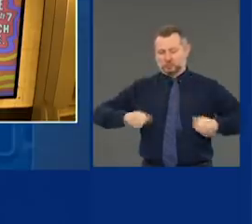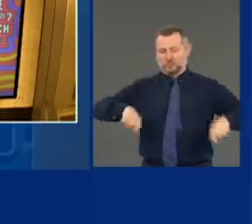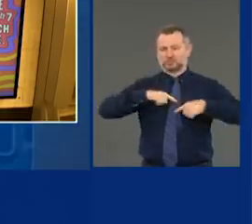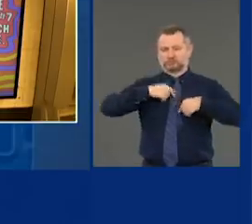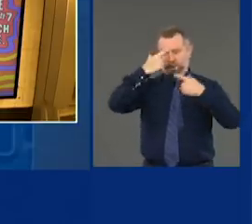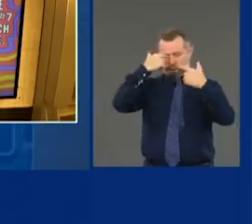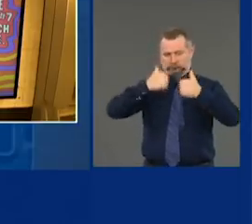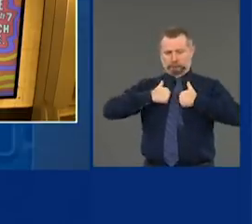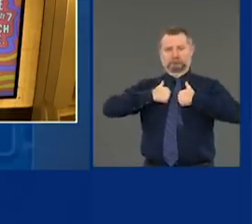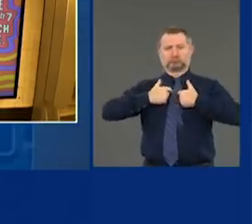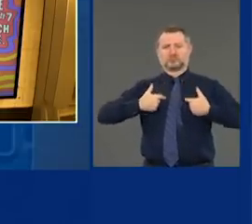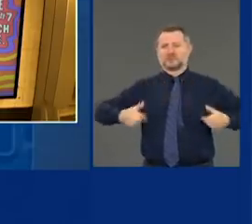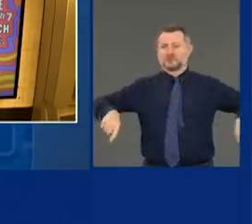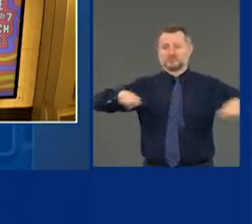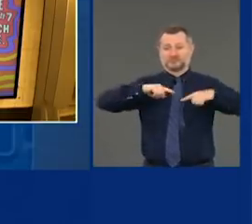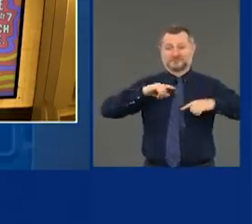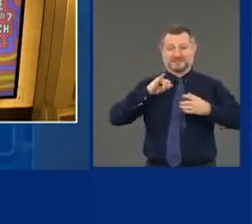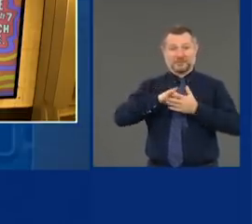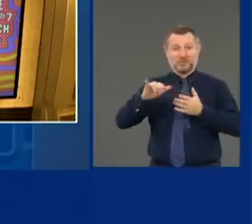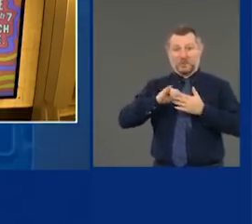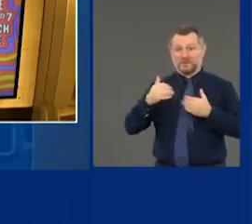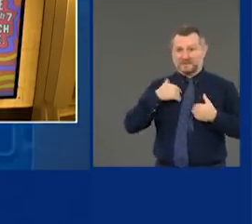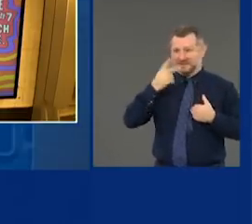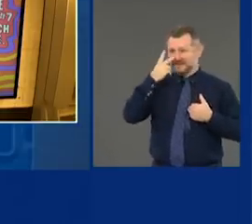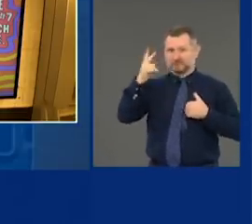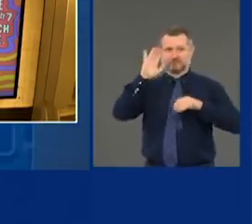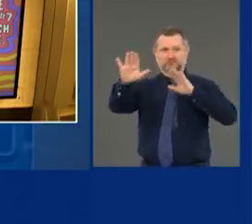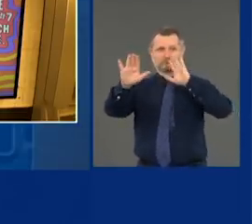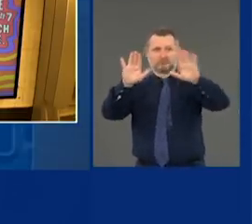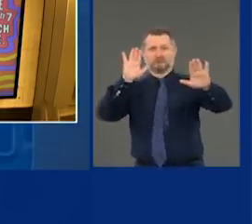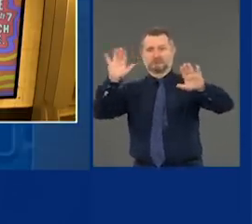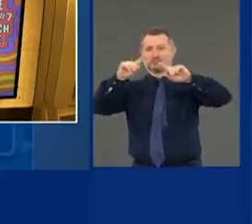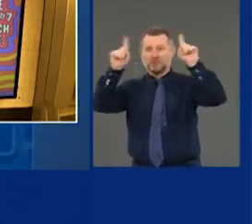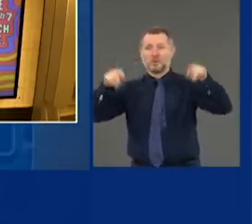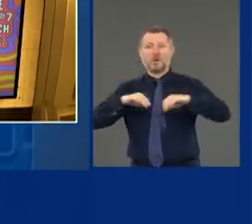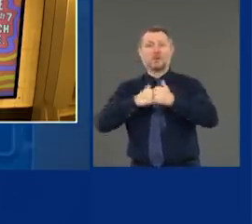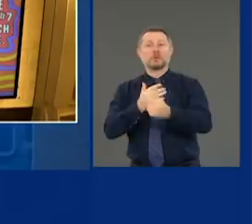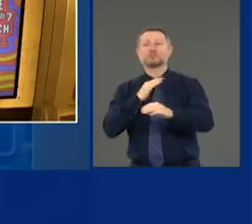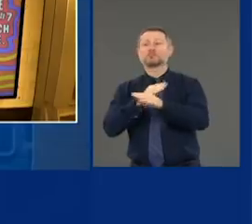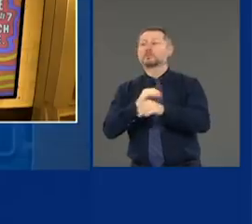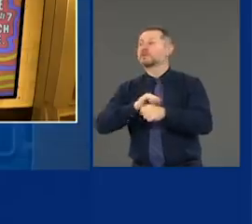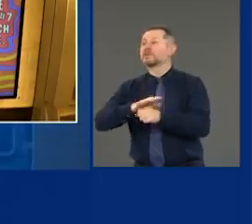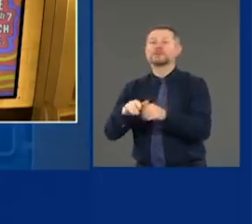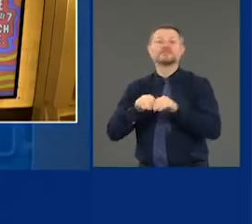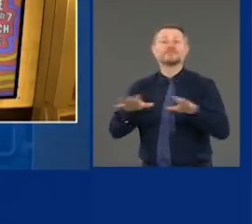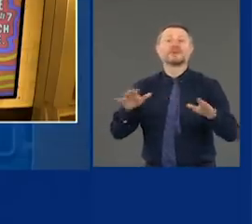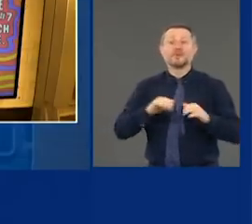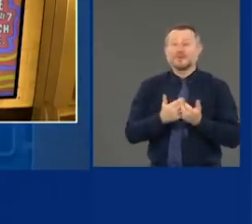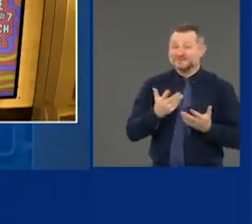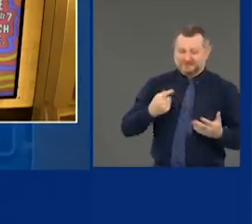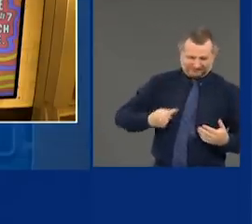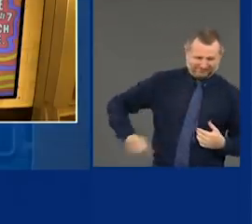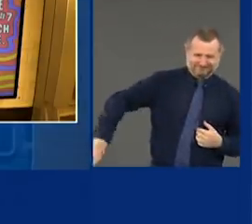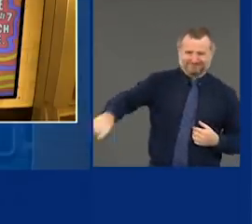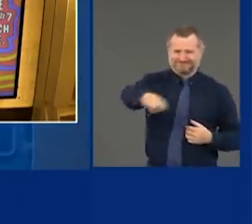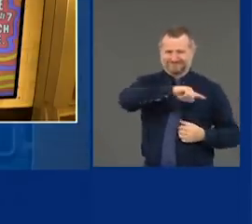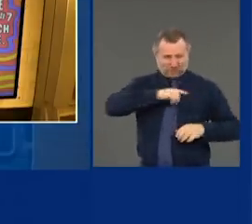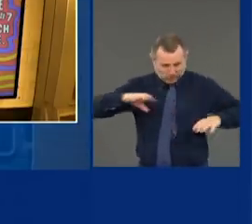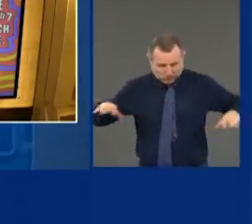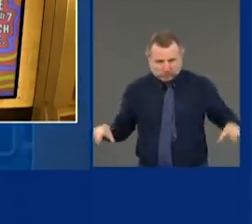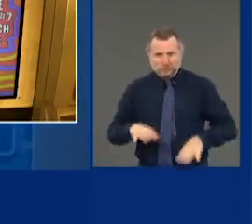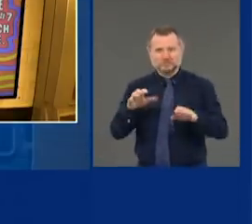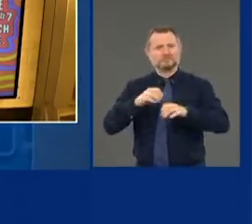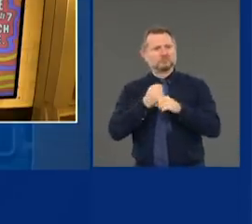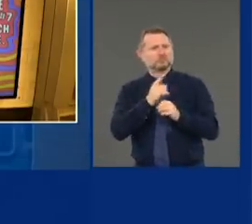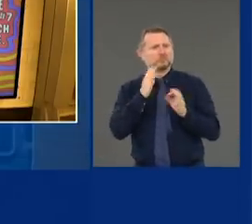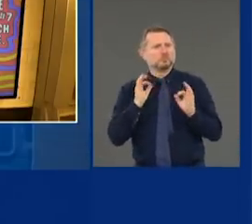if you're riding the subways or the buses. It's up to us. How do you stop the spread? It's what we do. Are the